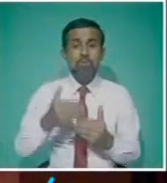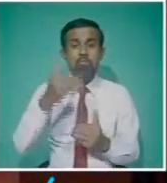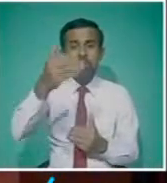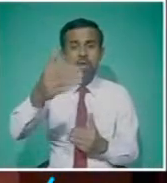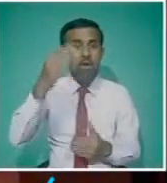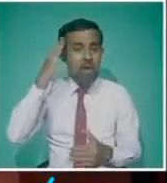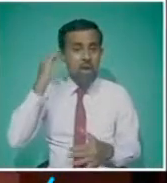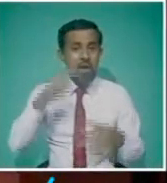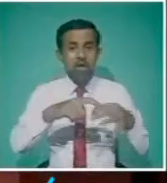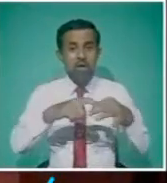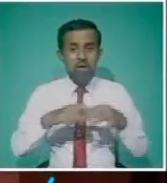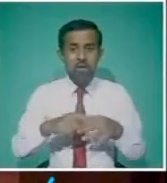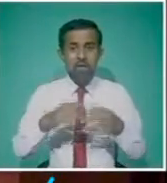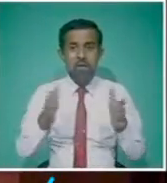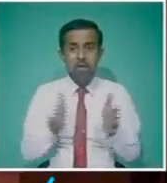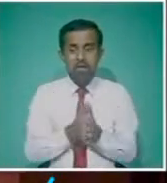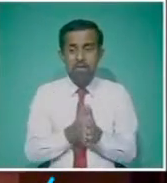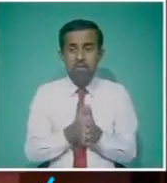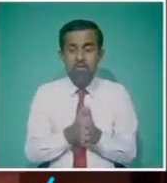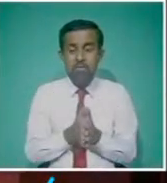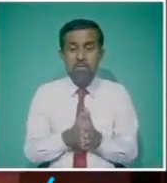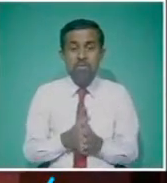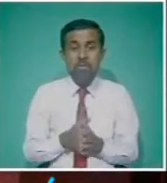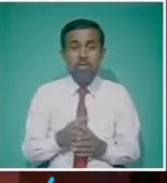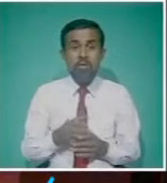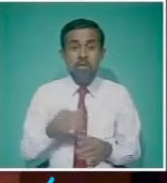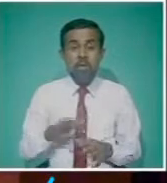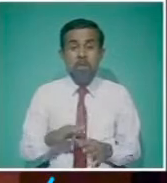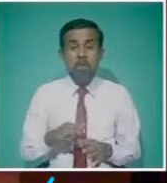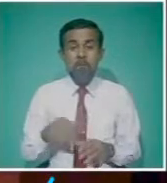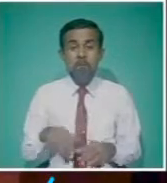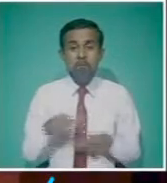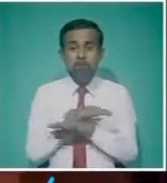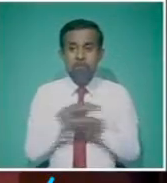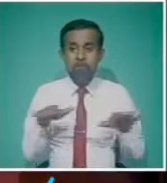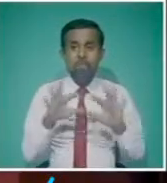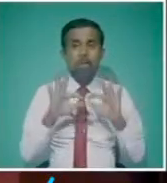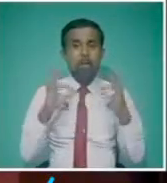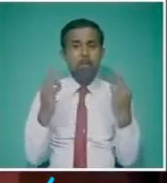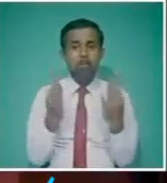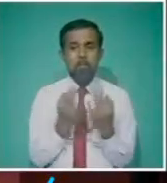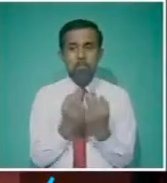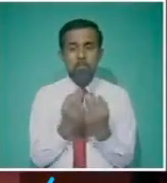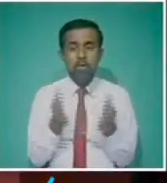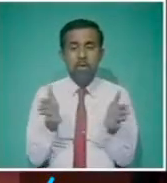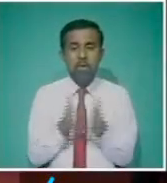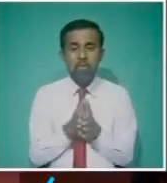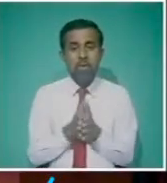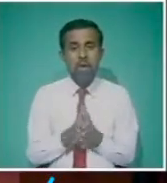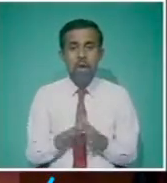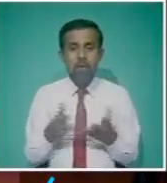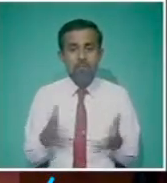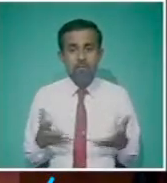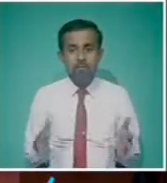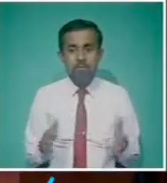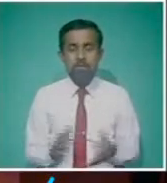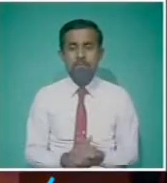on the royal balcony, waving to millions after the end of the World War II on the 8th of